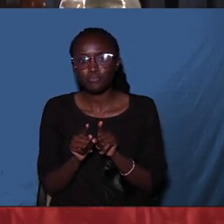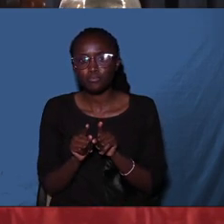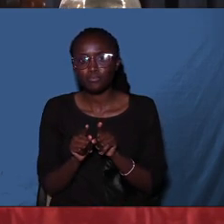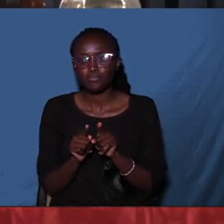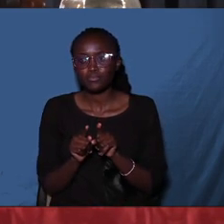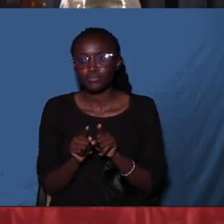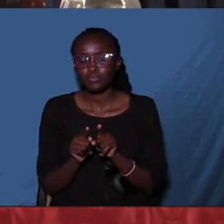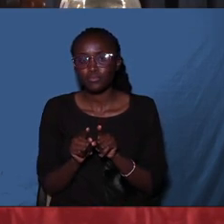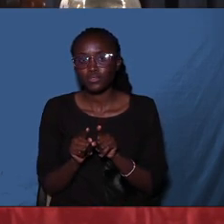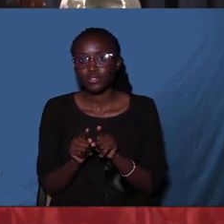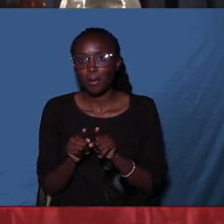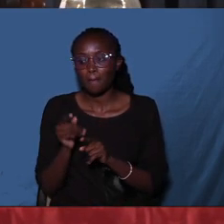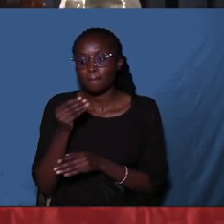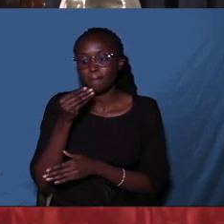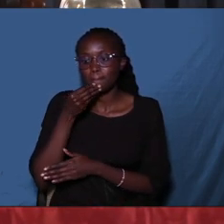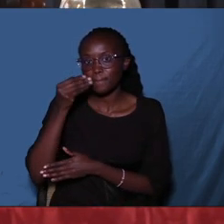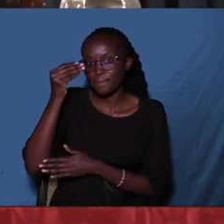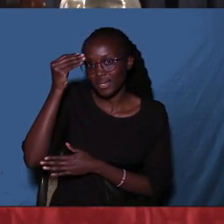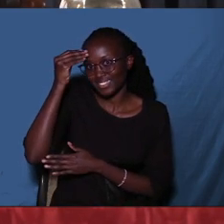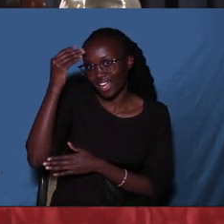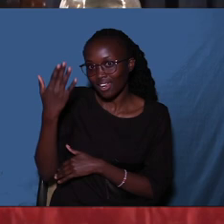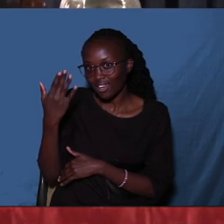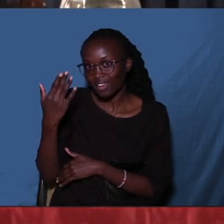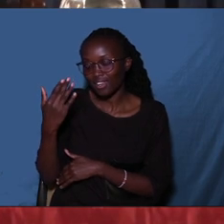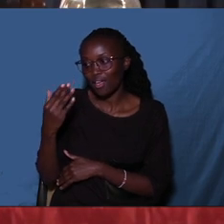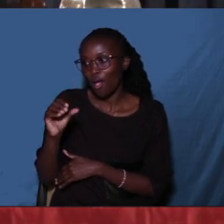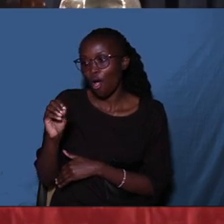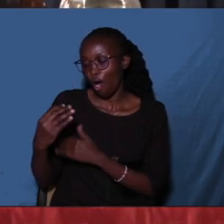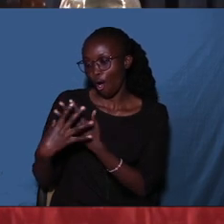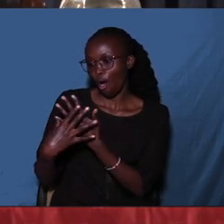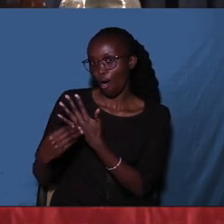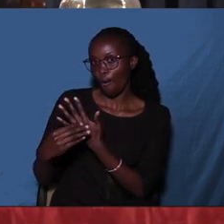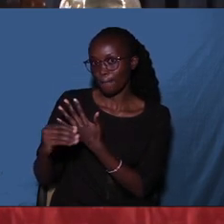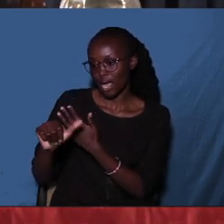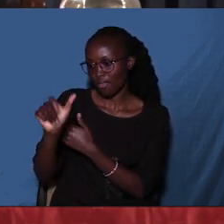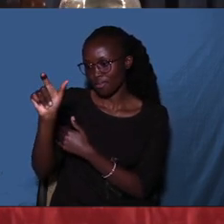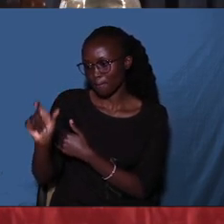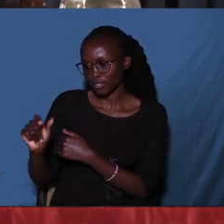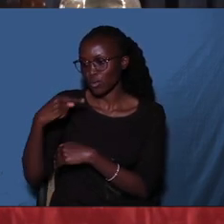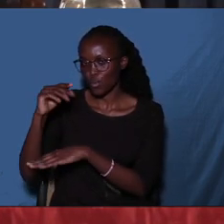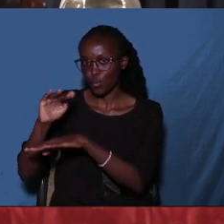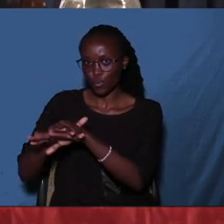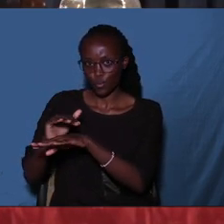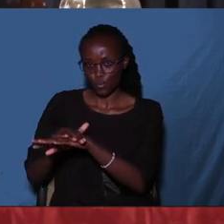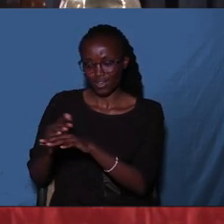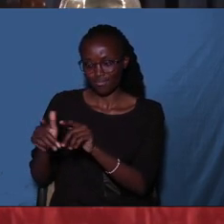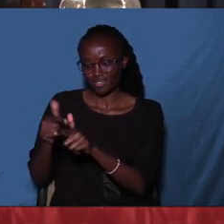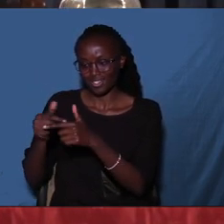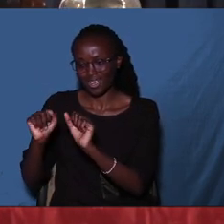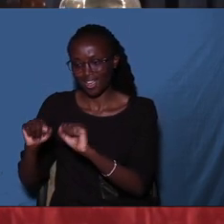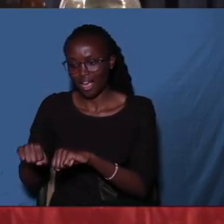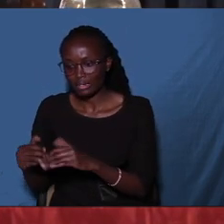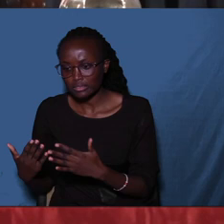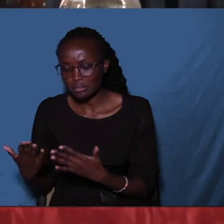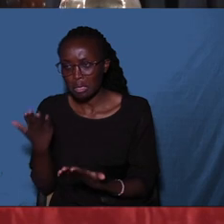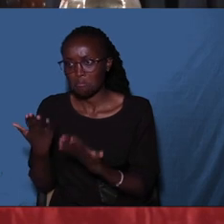you're duplicating your life so that it can suit a particular need, a particular environment. Like a chameleon, you